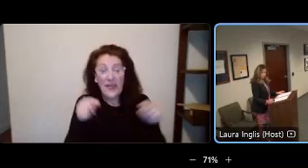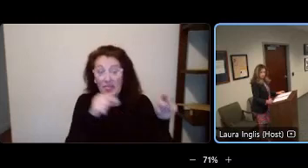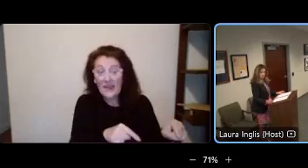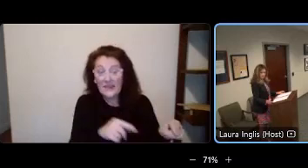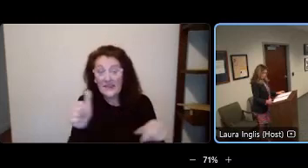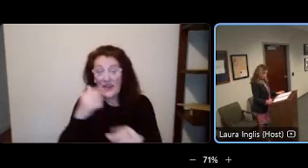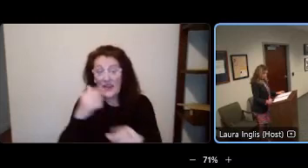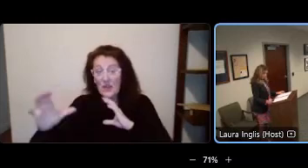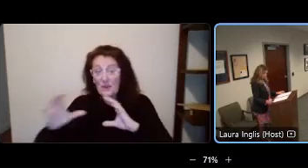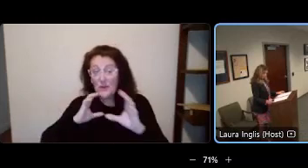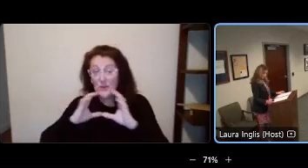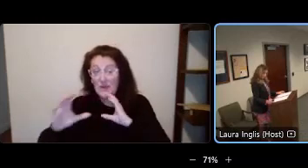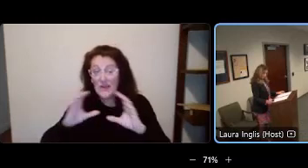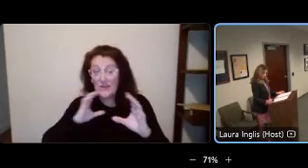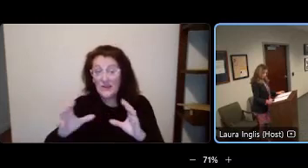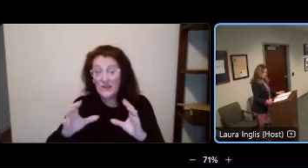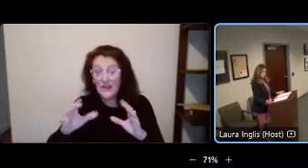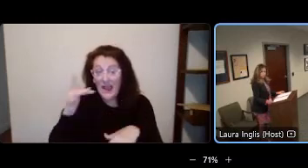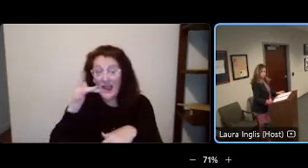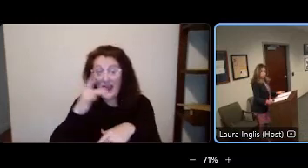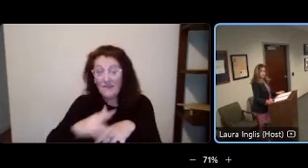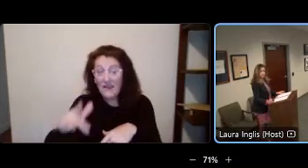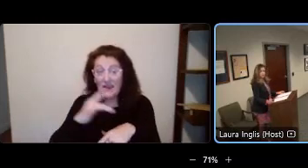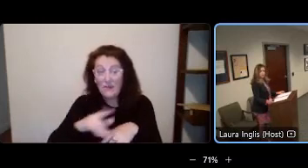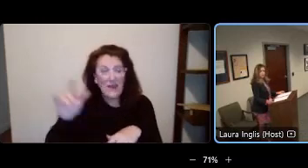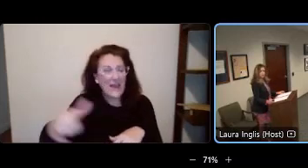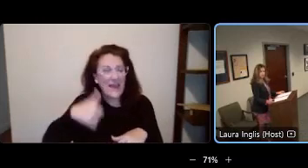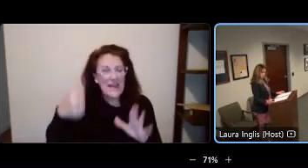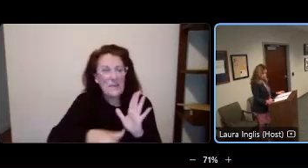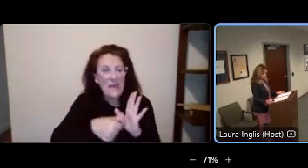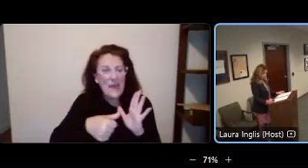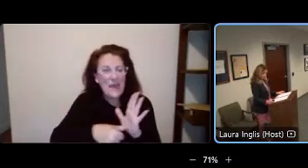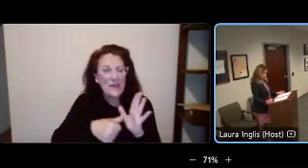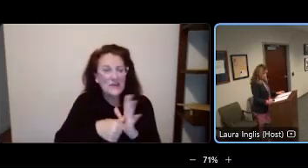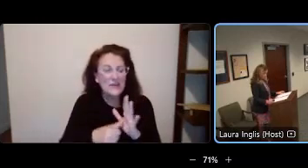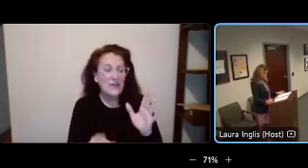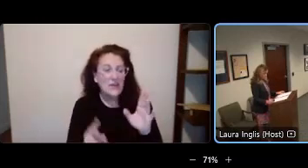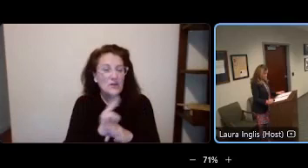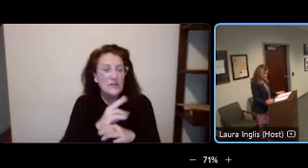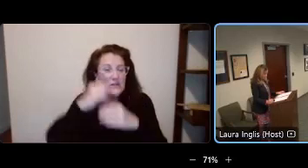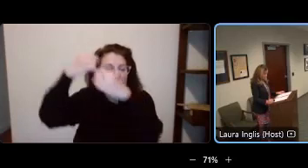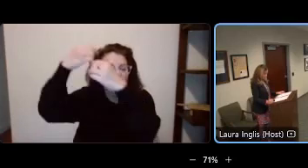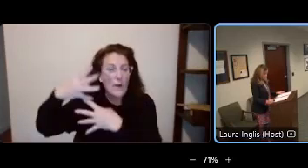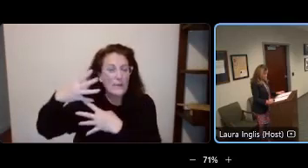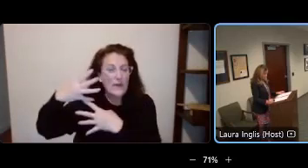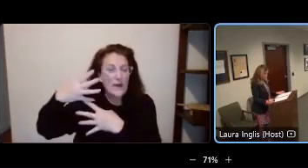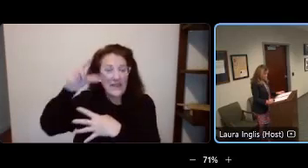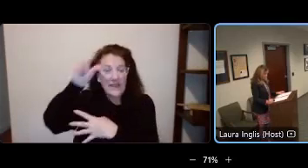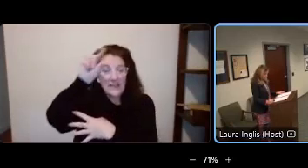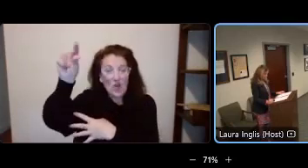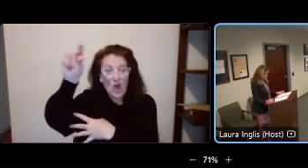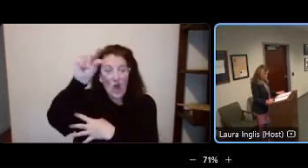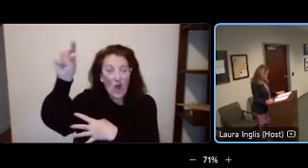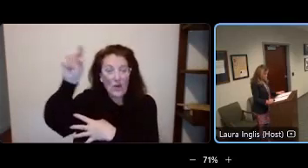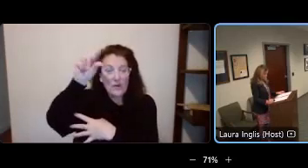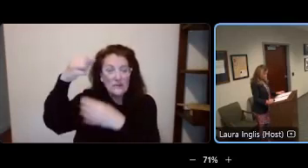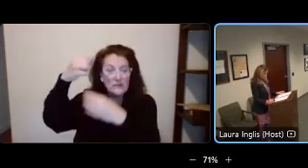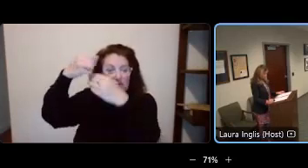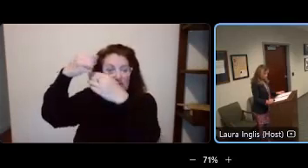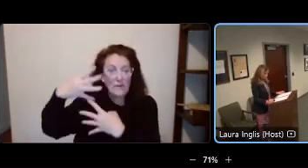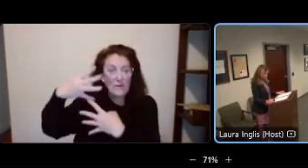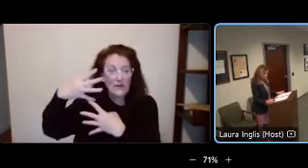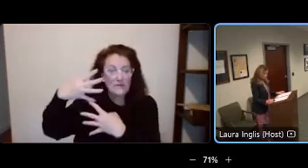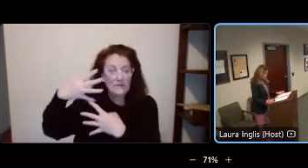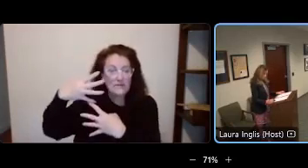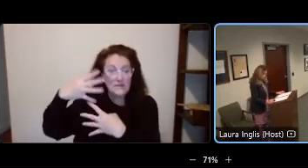available from any page on the hub using the unit sites dropdown at the top of the menu. We'll be adding